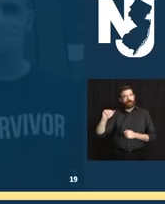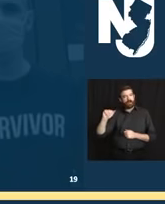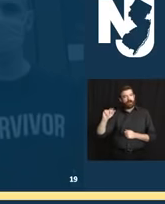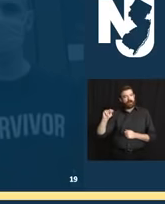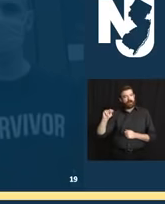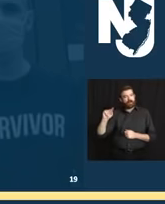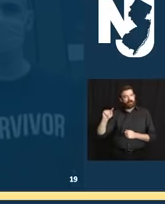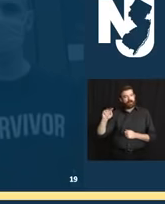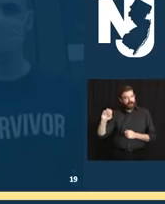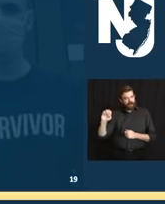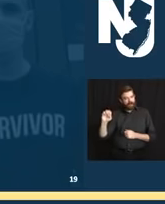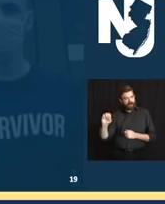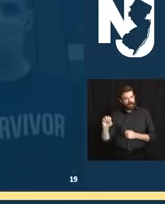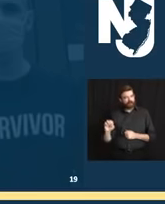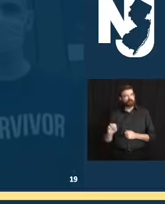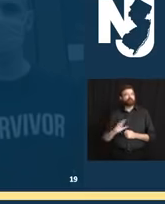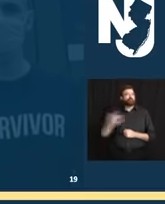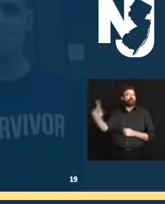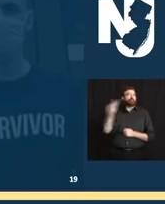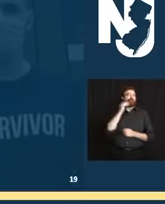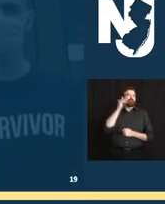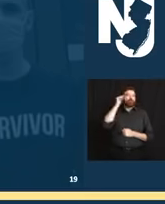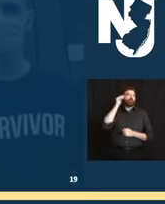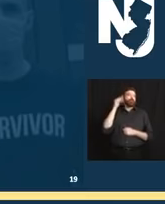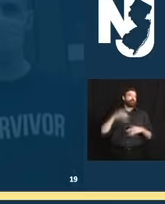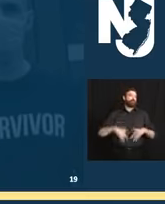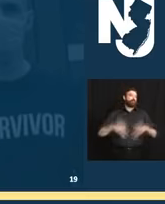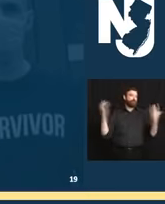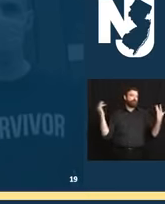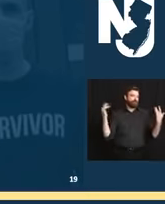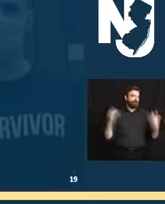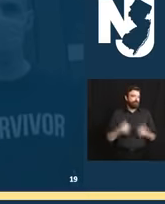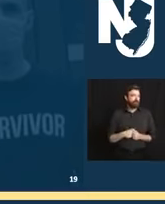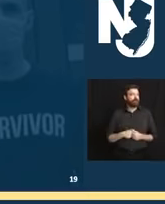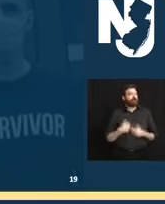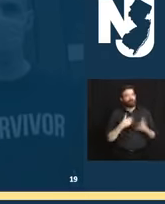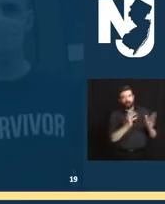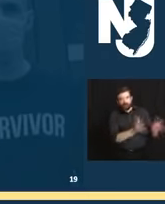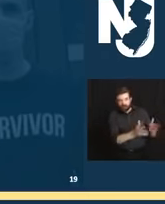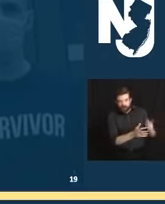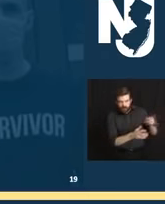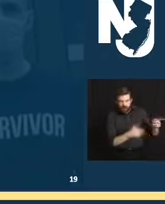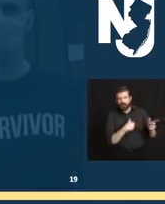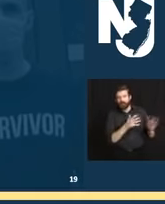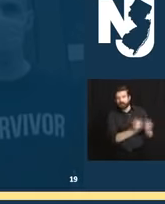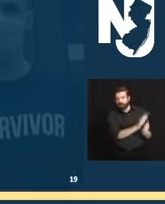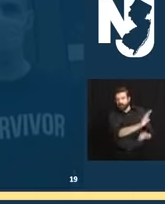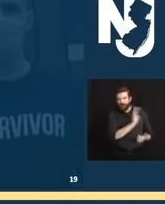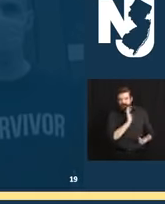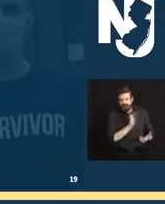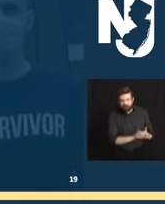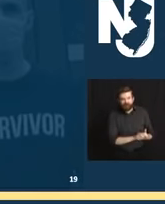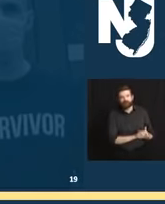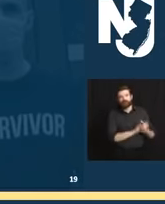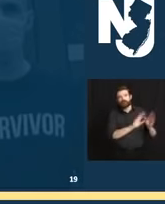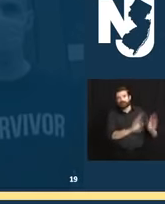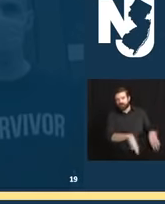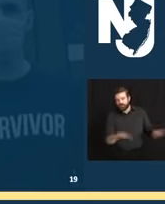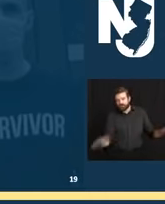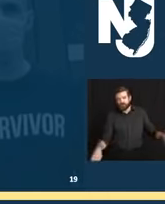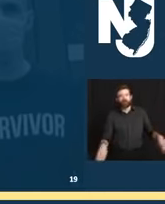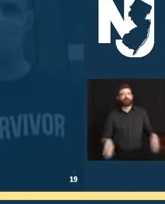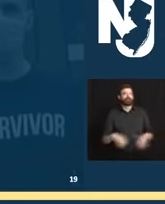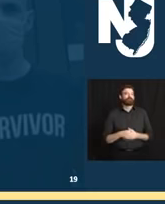great honor of speaking not only to the sergeant, but his wife Carla and Antonio and Dante yesterday, and to send them our best wishes for